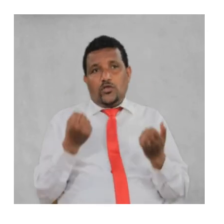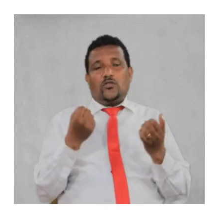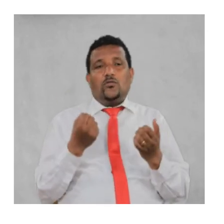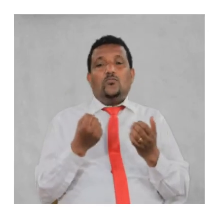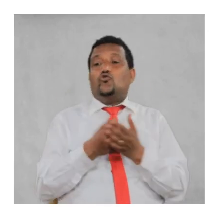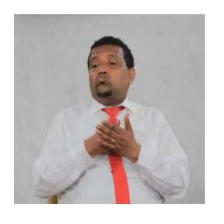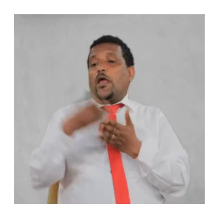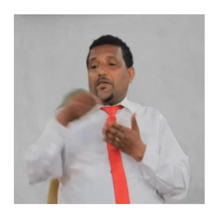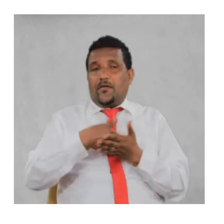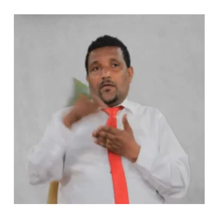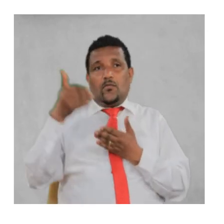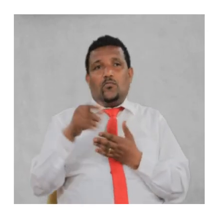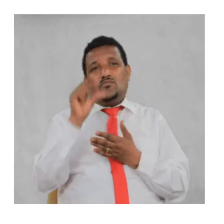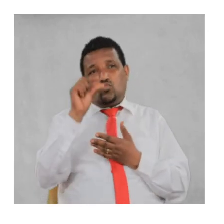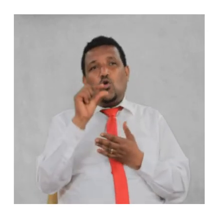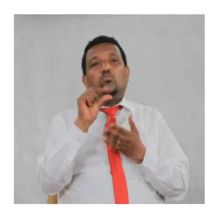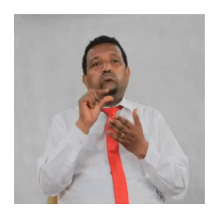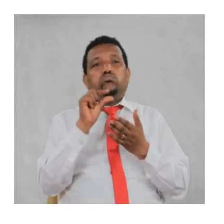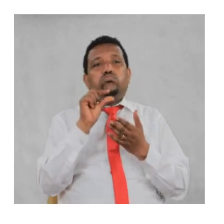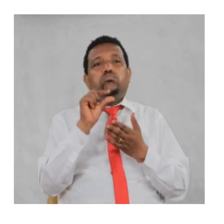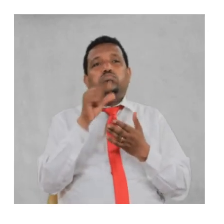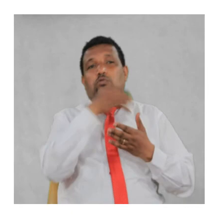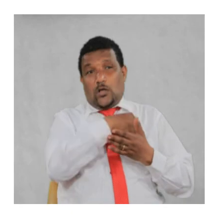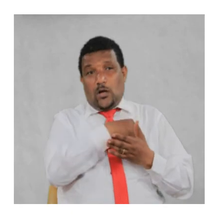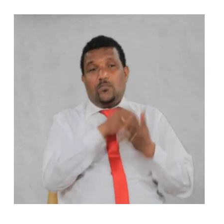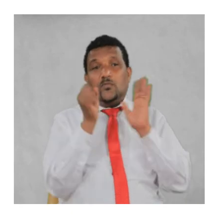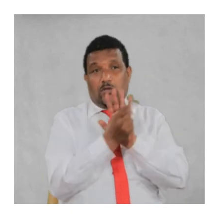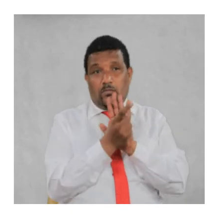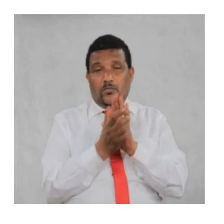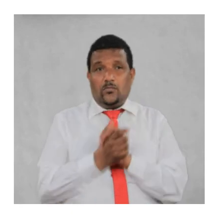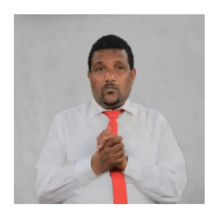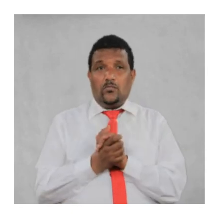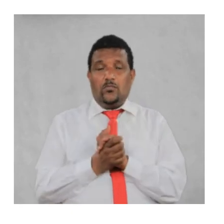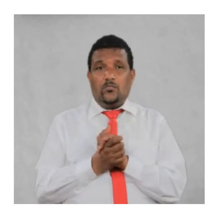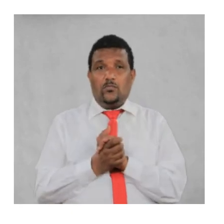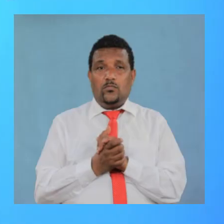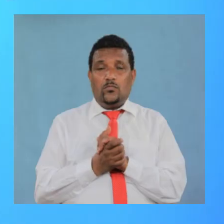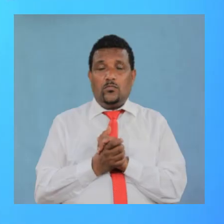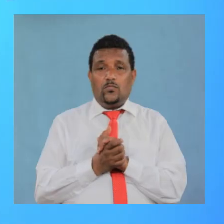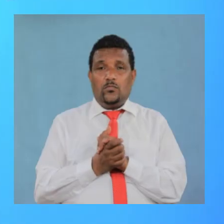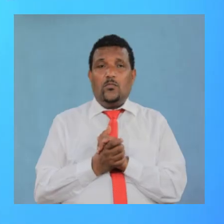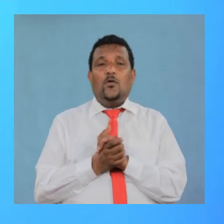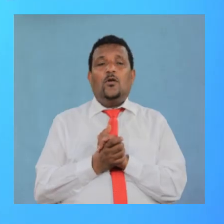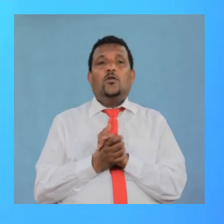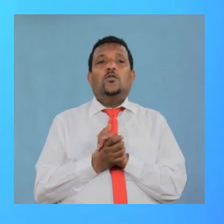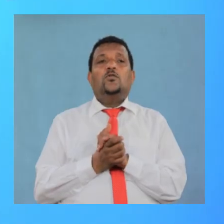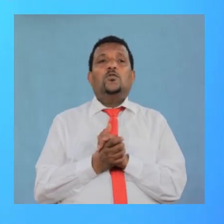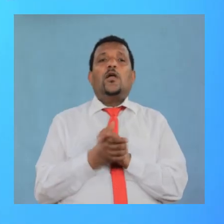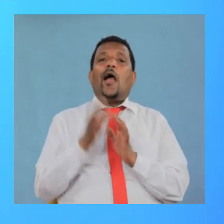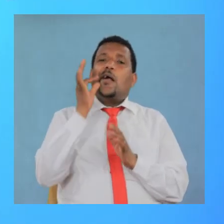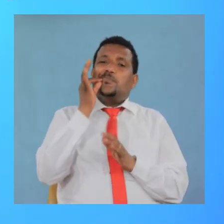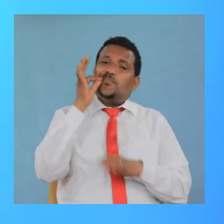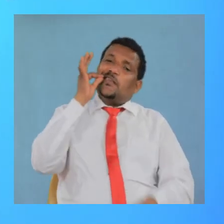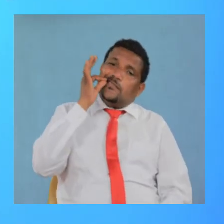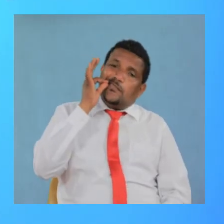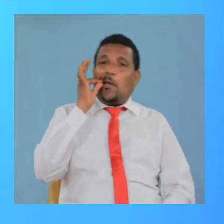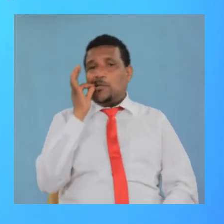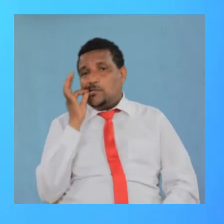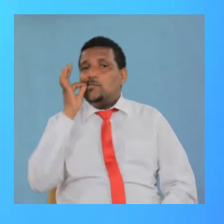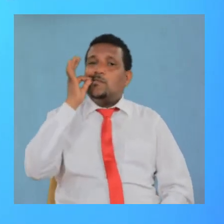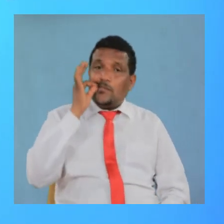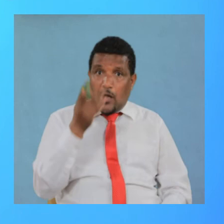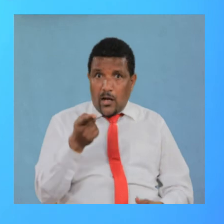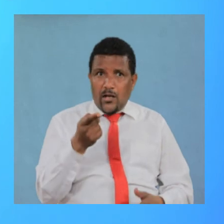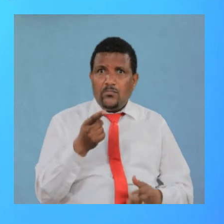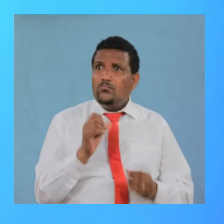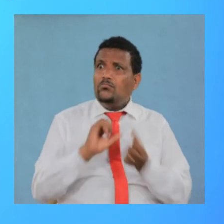spent a smaller proportion of your income. For example, chewing gum. Even though there is a